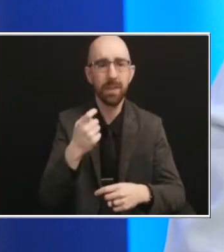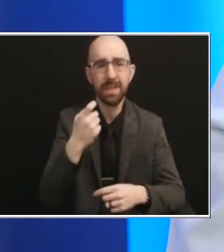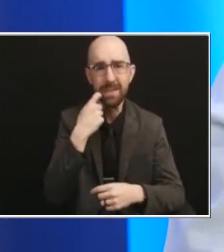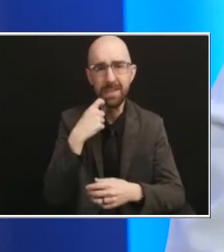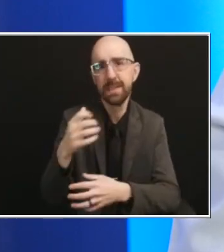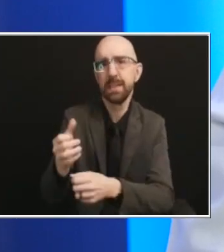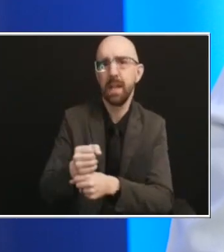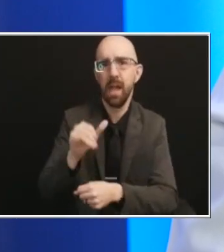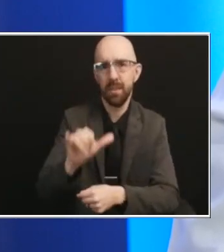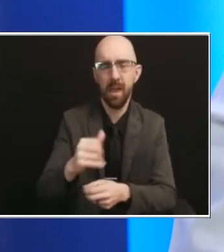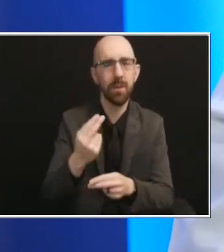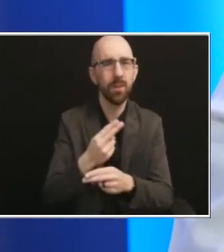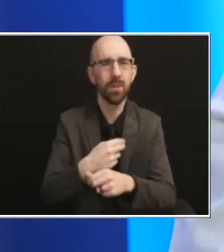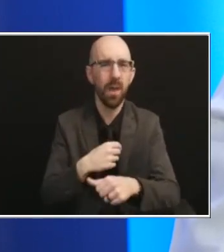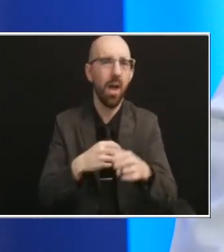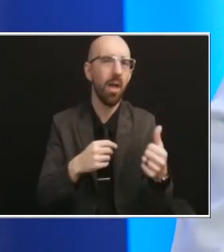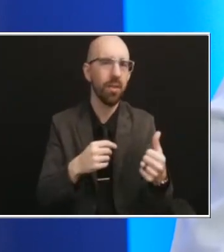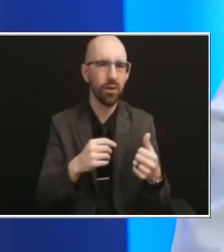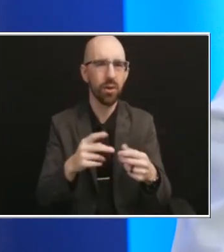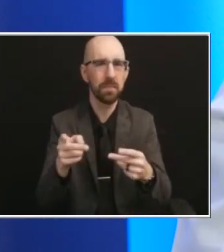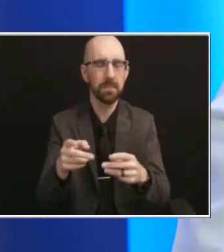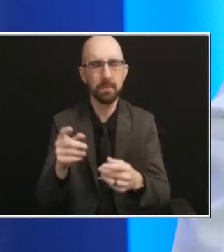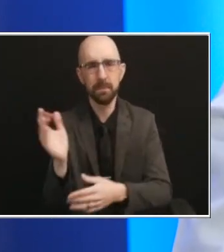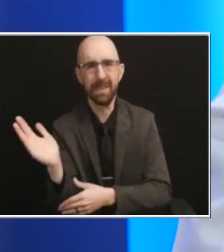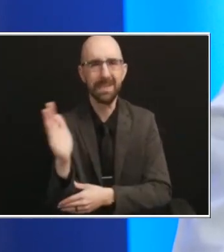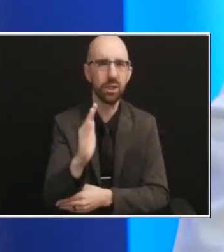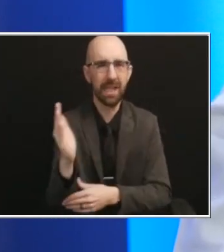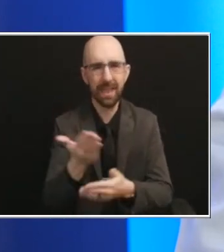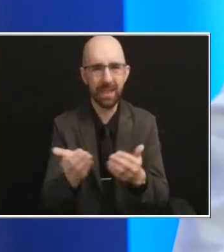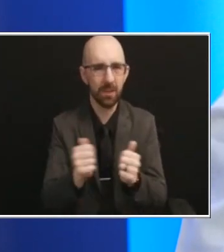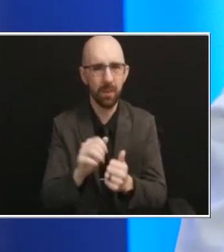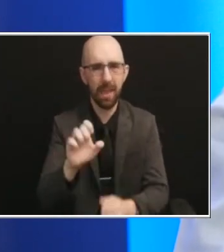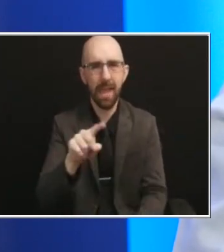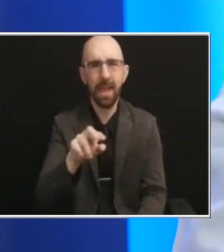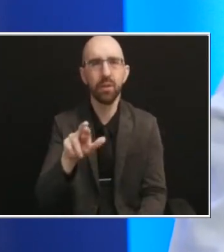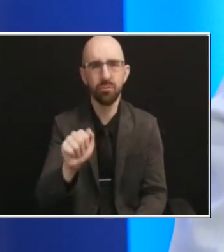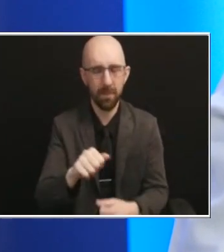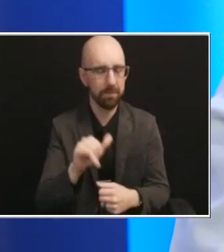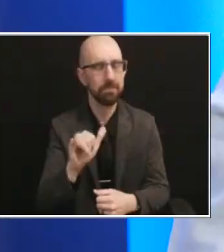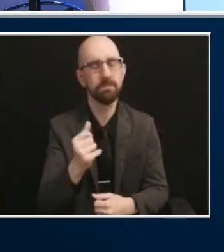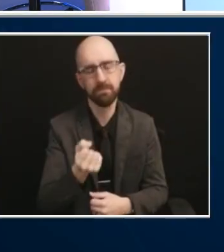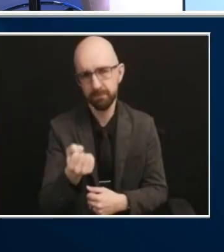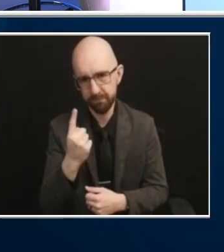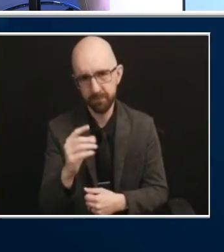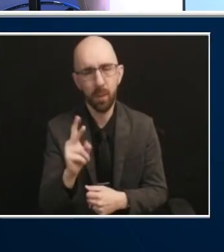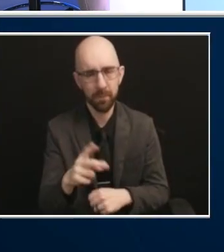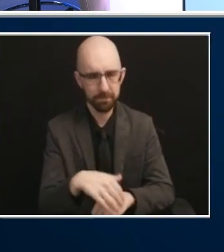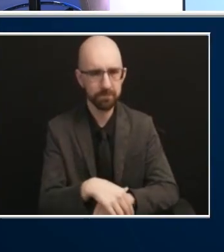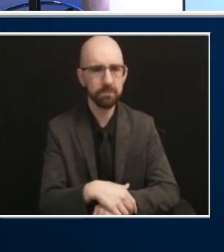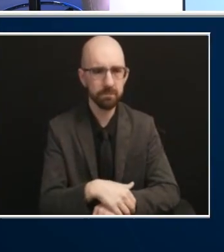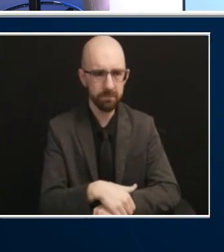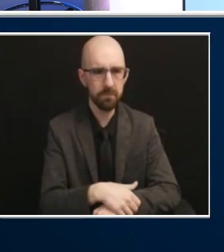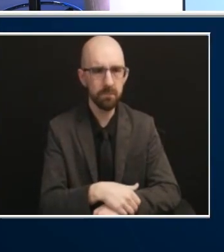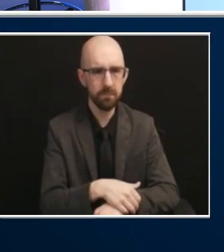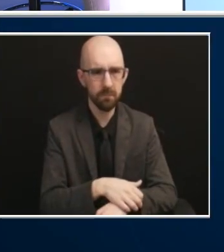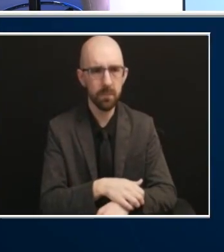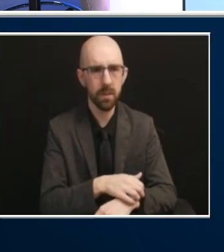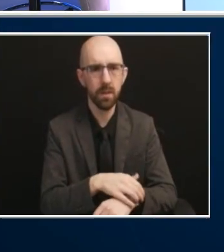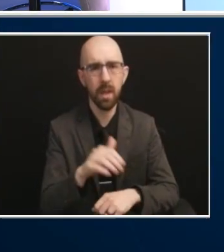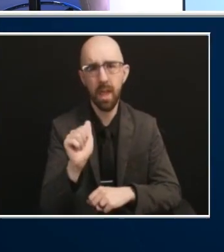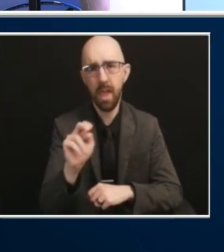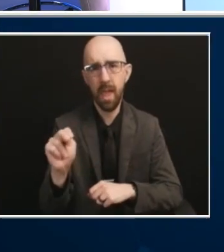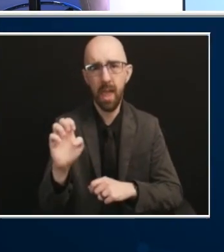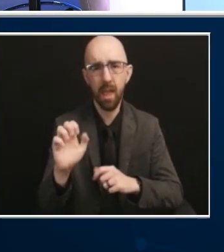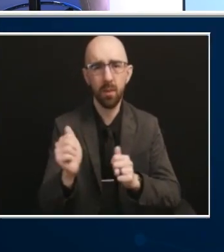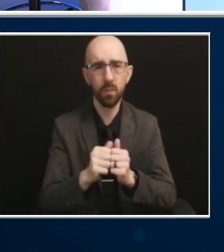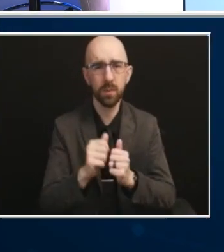some other different positioning things with Ezra for his. Oh, got it. Okay. Yep. And Anne, when it comes to severe burns, we know they don't just